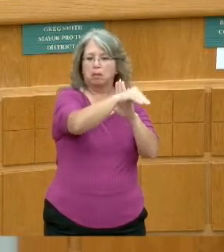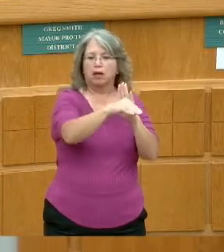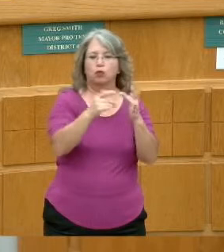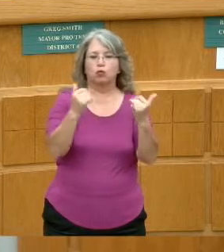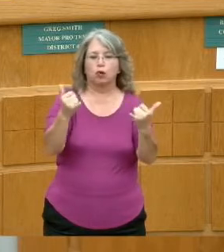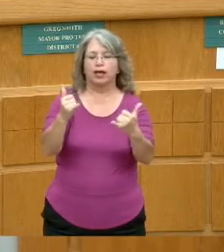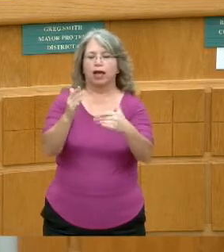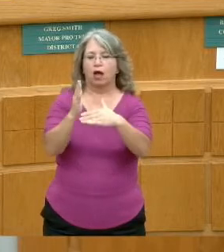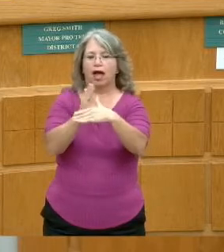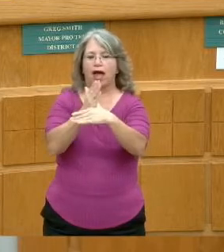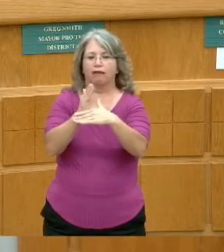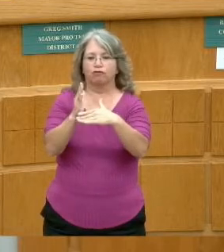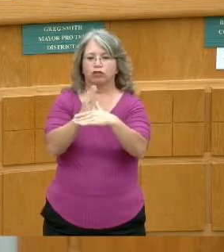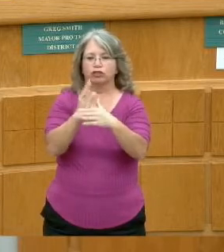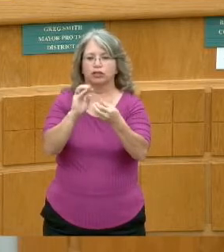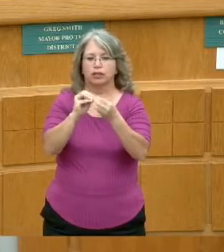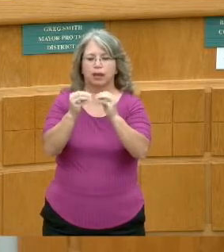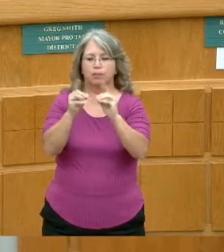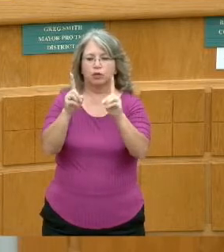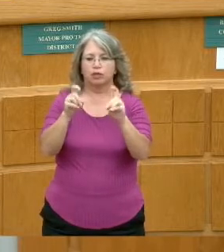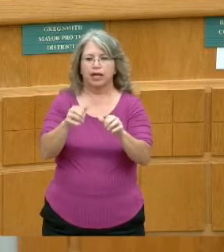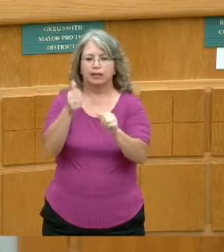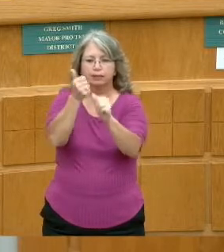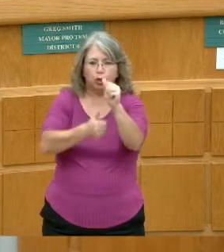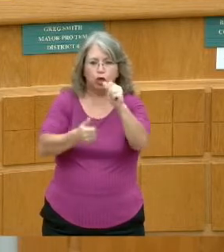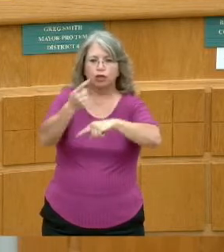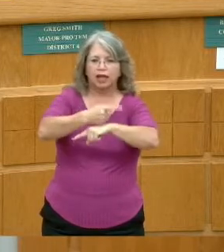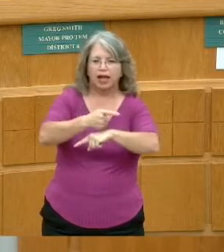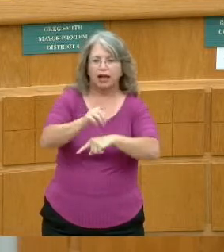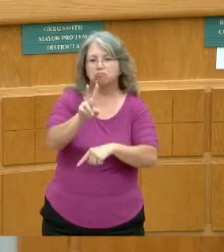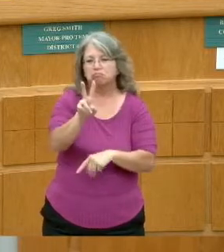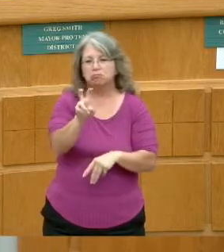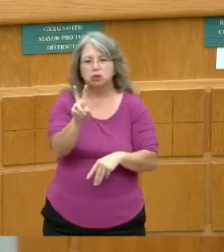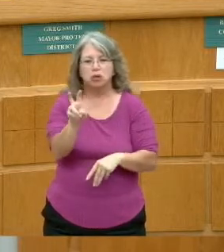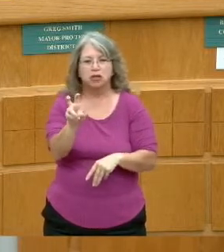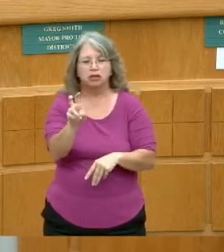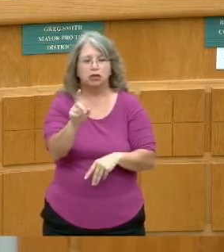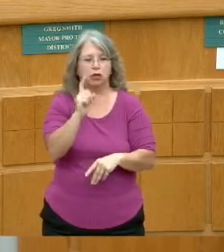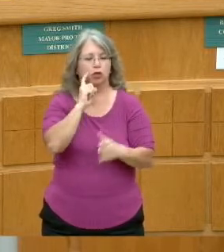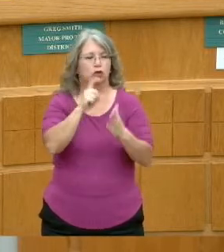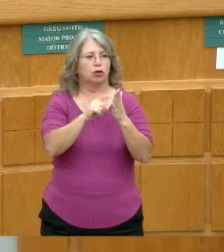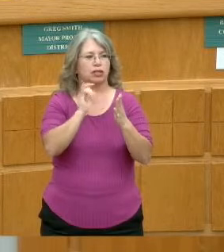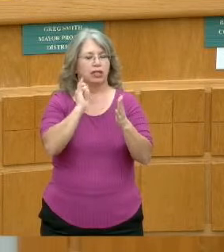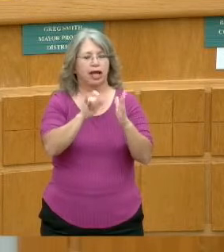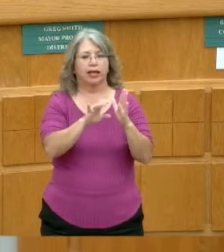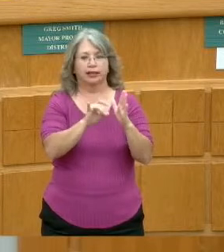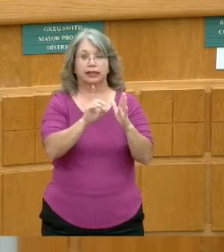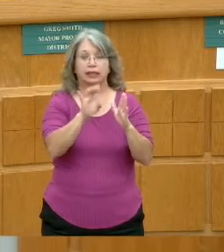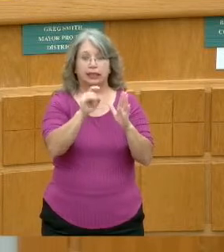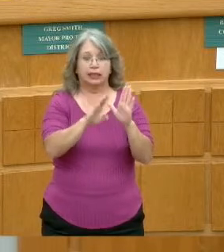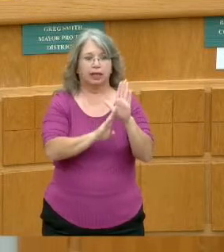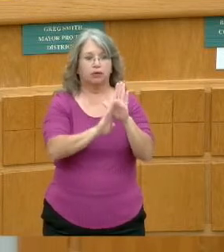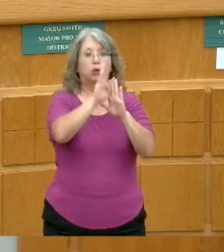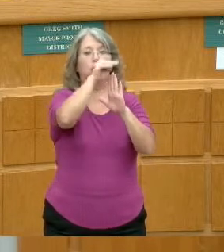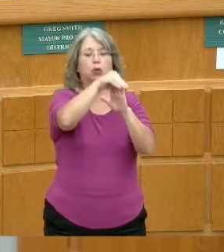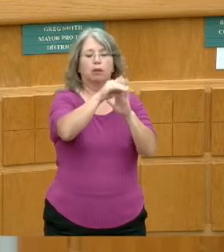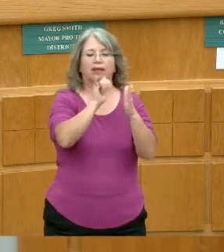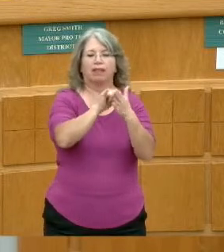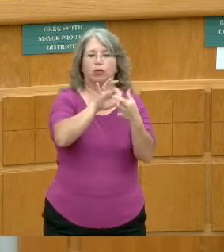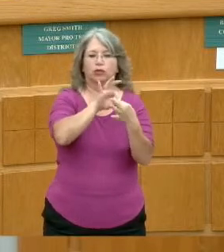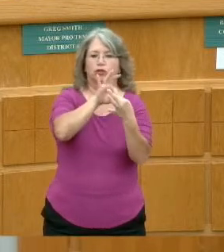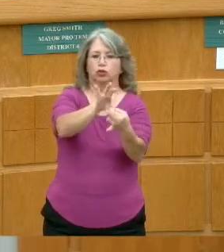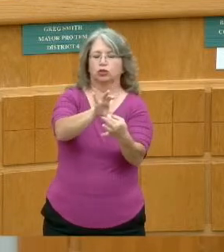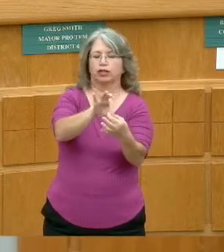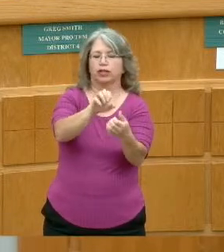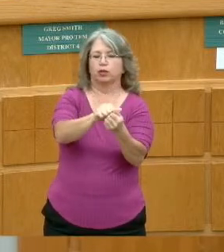per day is about 200. You can see that it kind of spiked up, and that was associated with the outbreaks that occurred a couple weeks